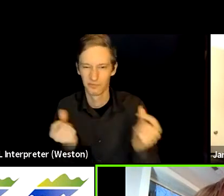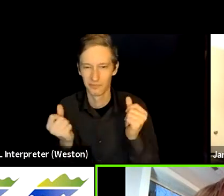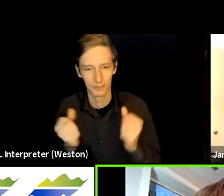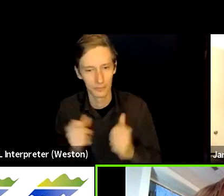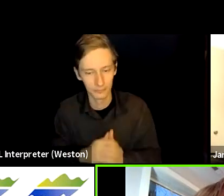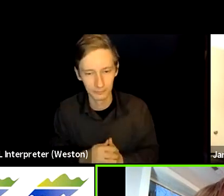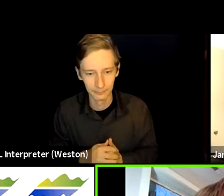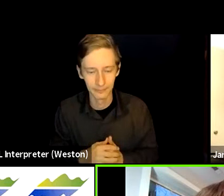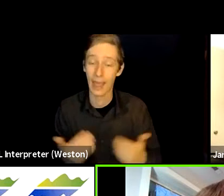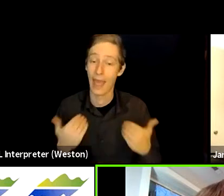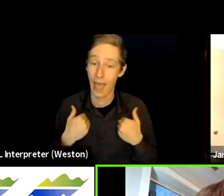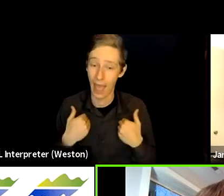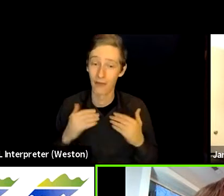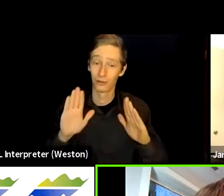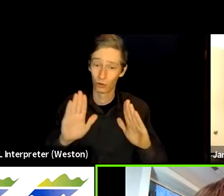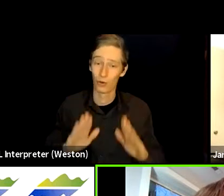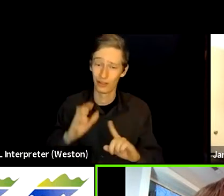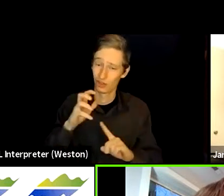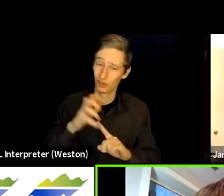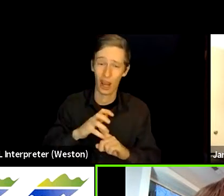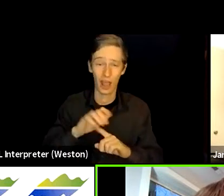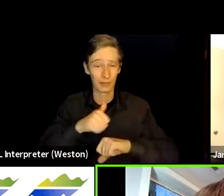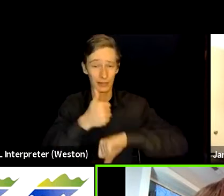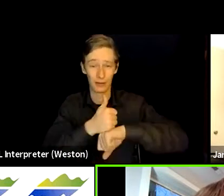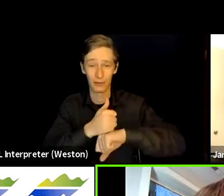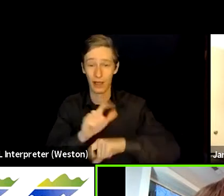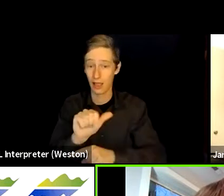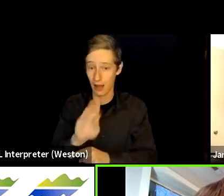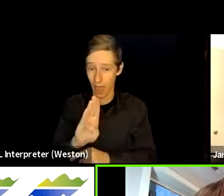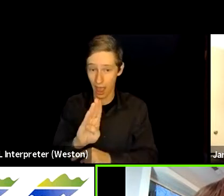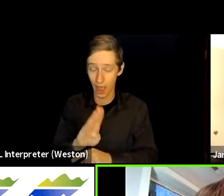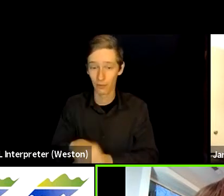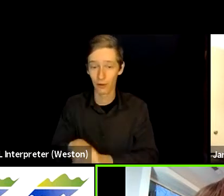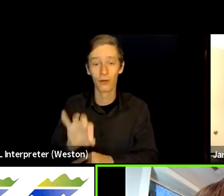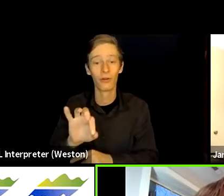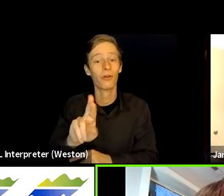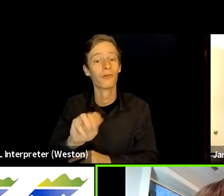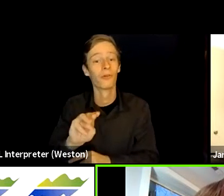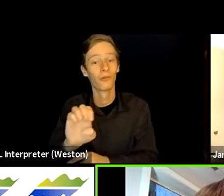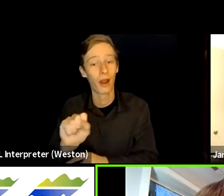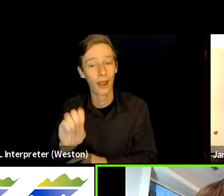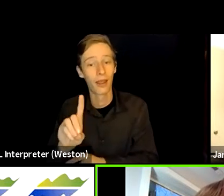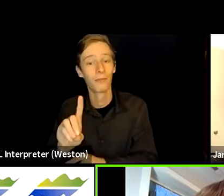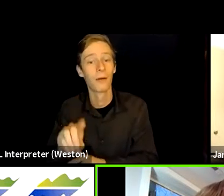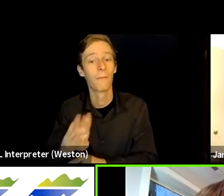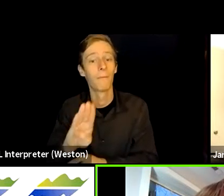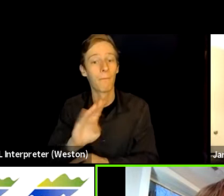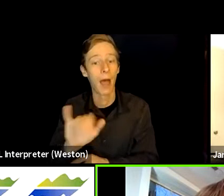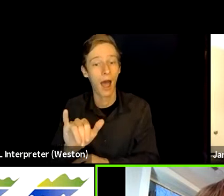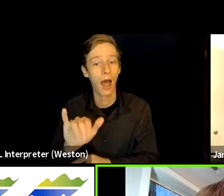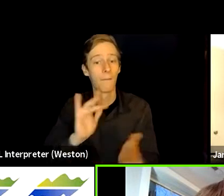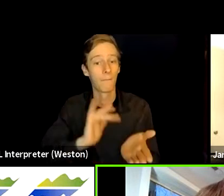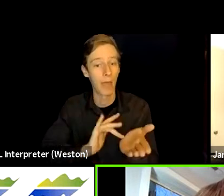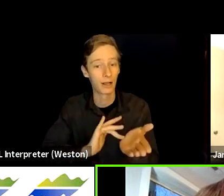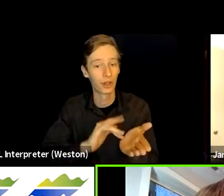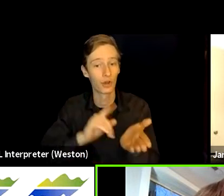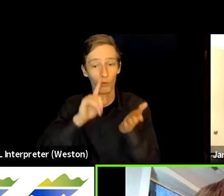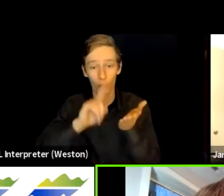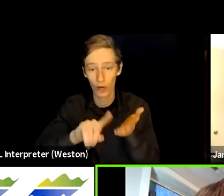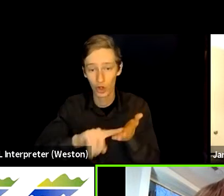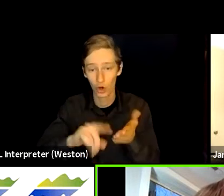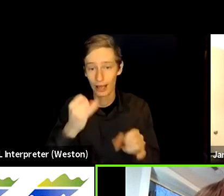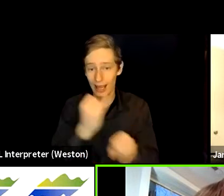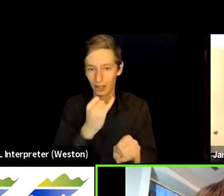We have a great setup. As everyone knows, the lab that we're using is the Fralin Biomedical Research Institute, which is part of Virginia Tech. So we have a great setup that